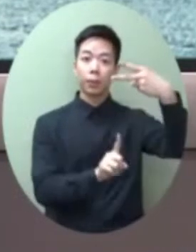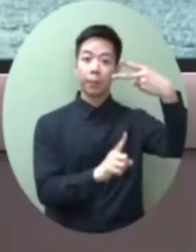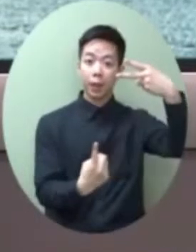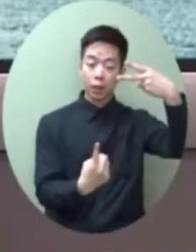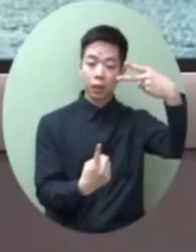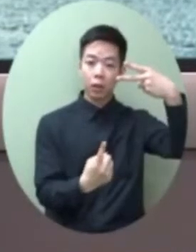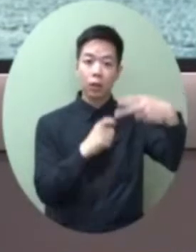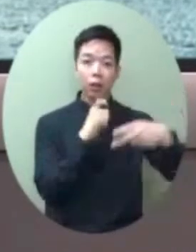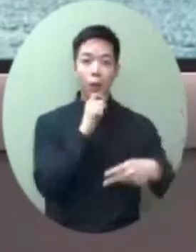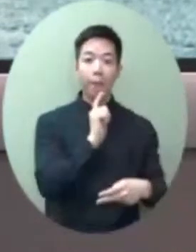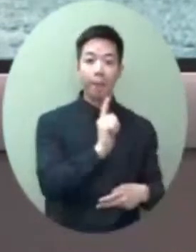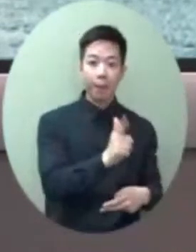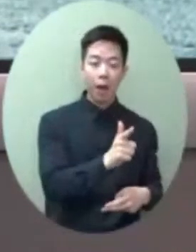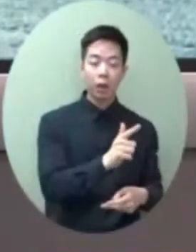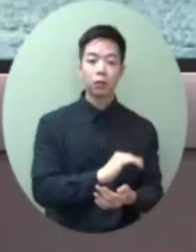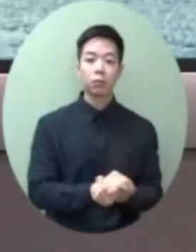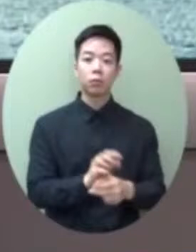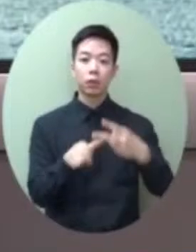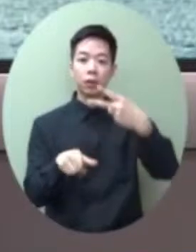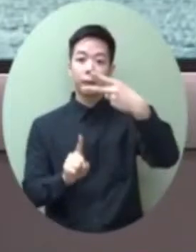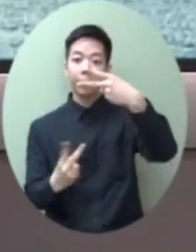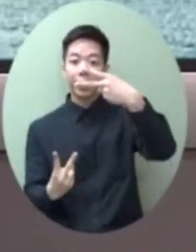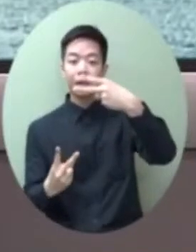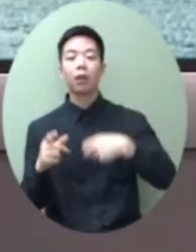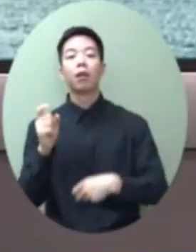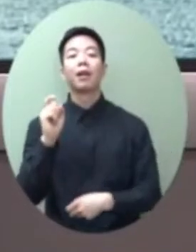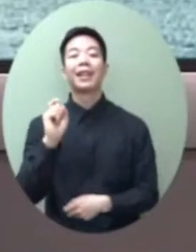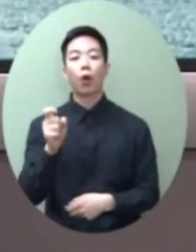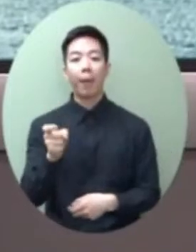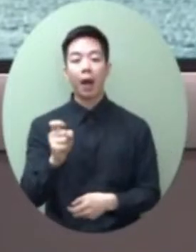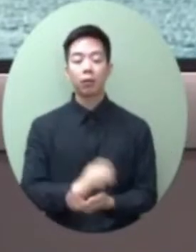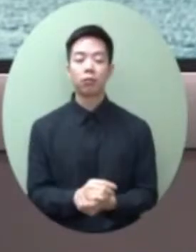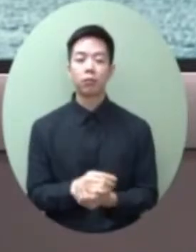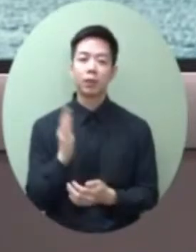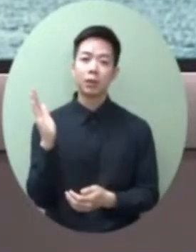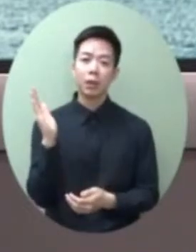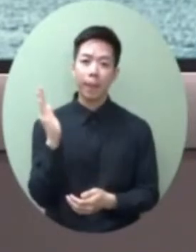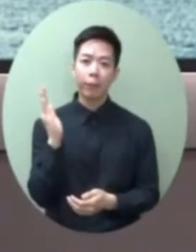about 800 cases.